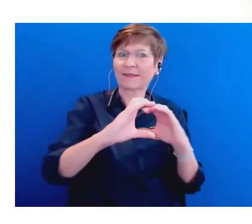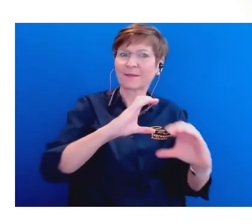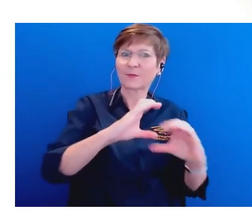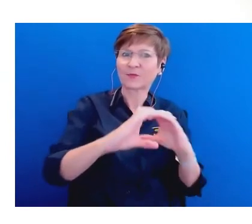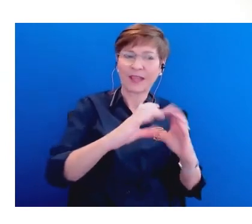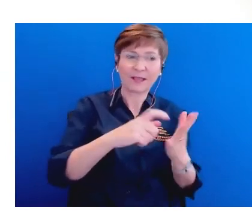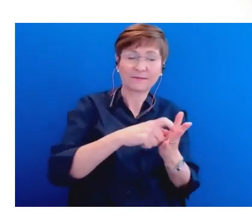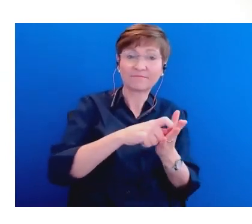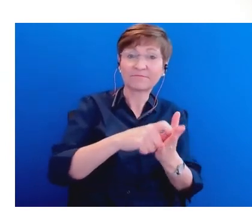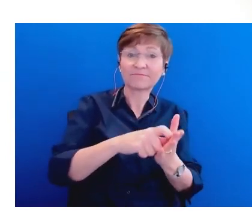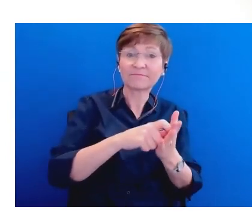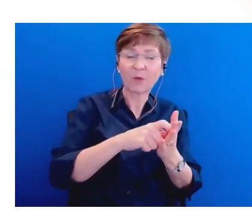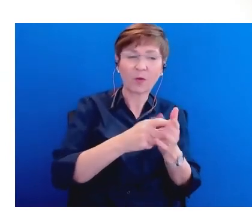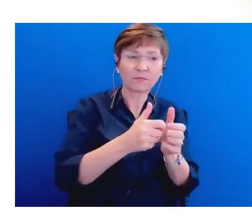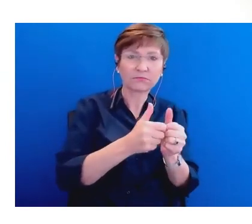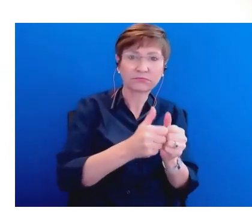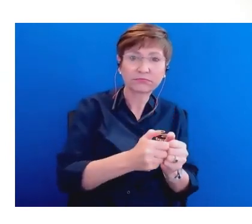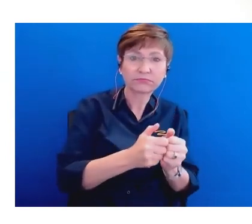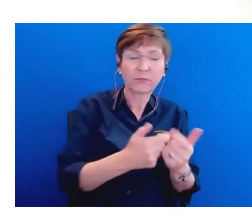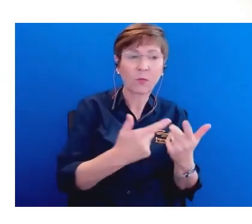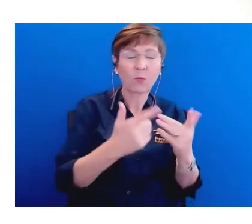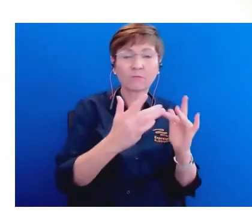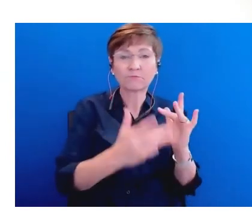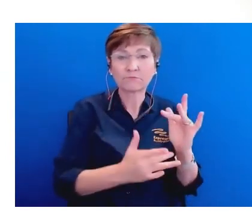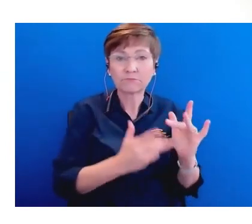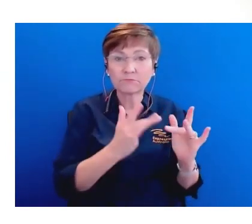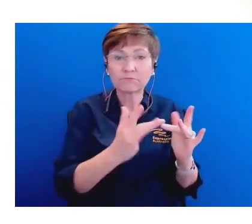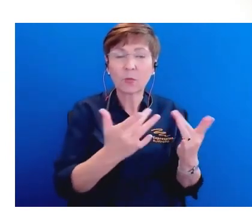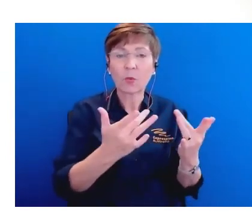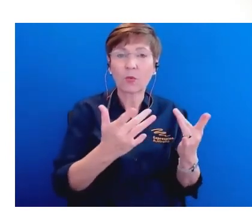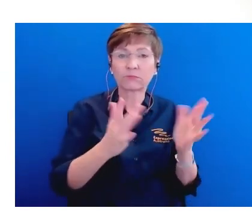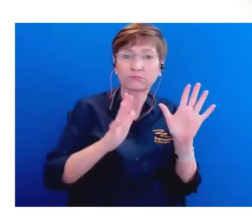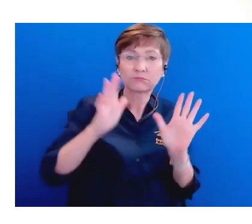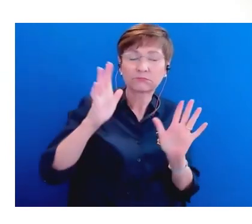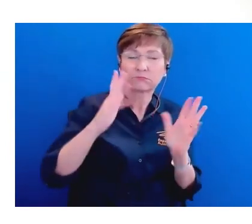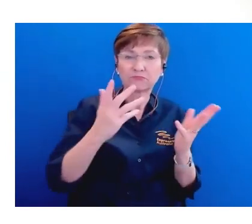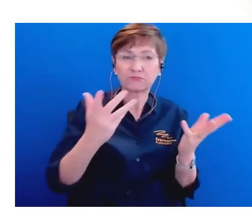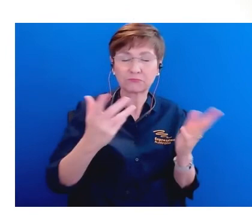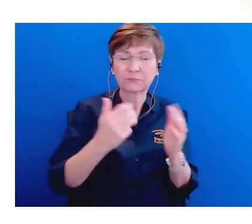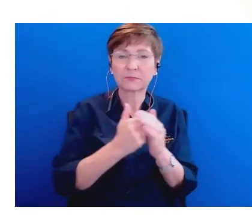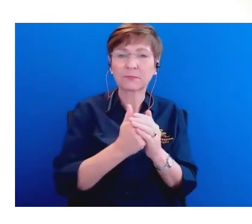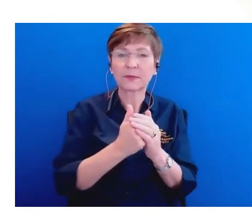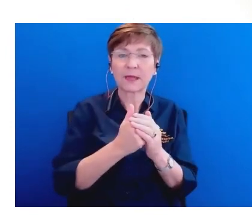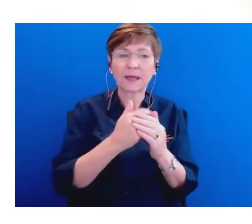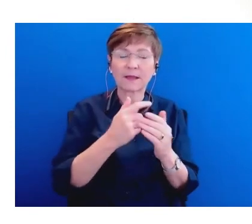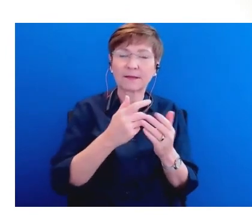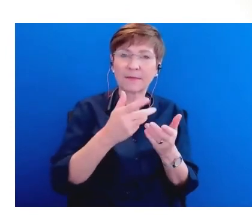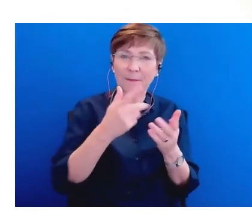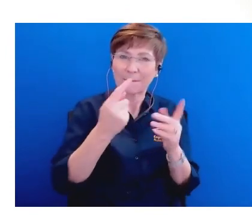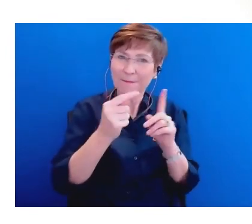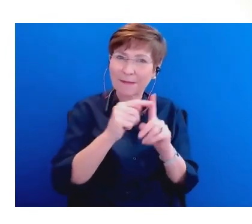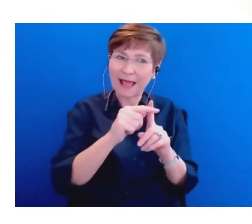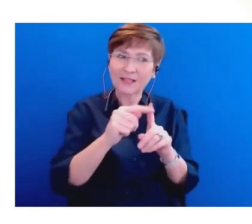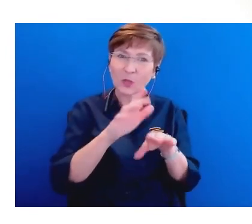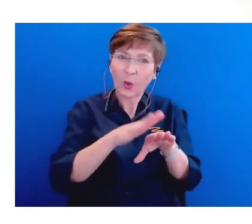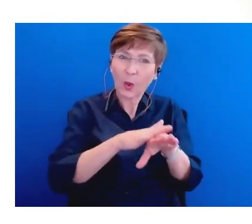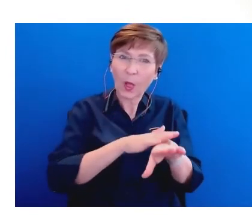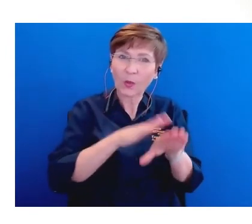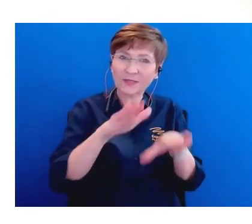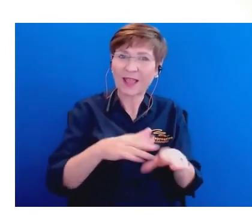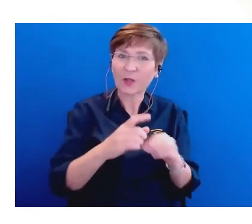communication accordingly and slowing things down, as well as guidance on checking someone's understanding if you have